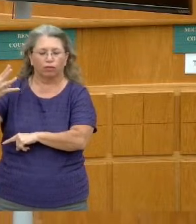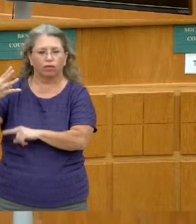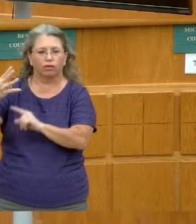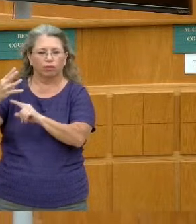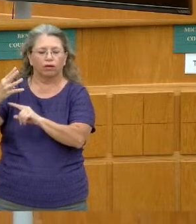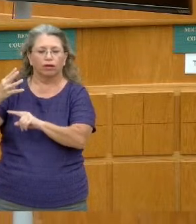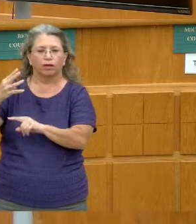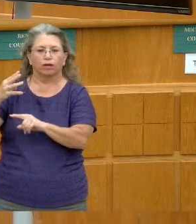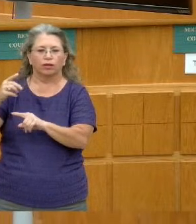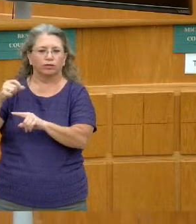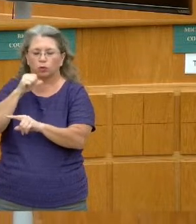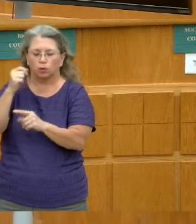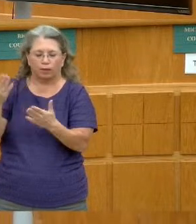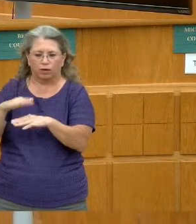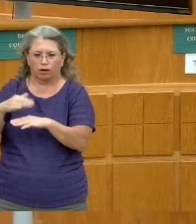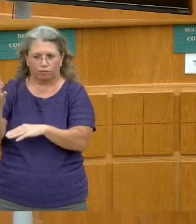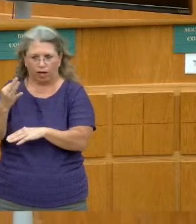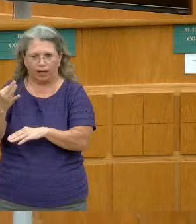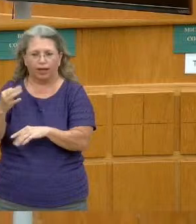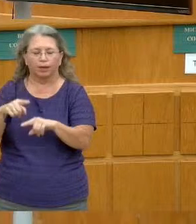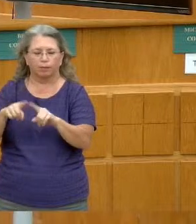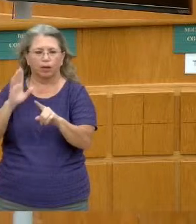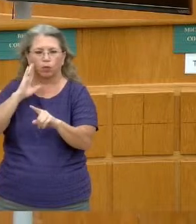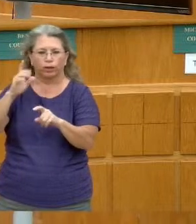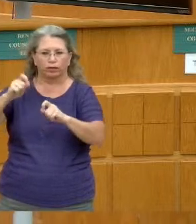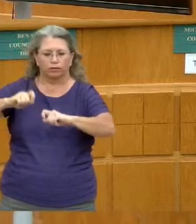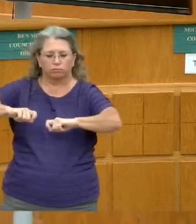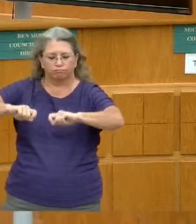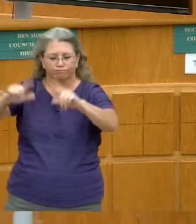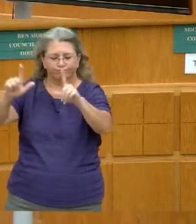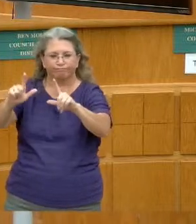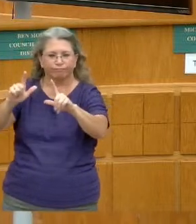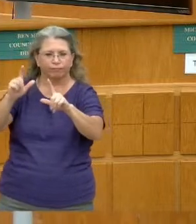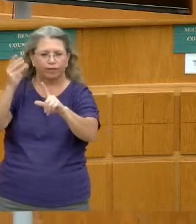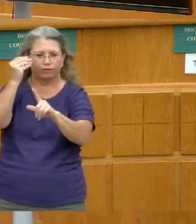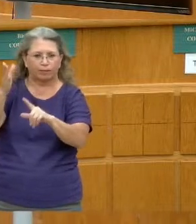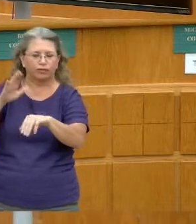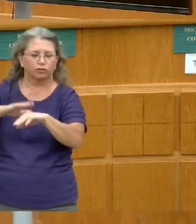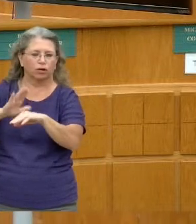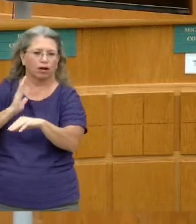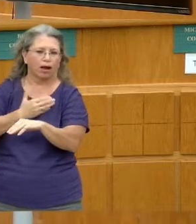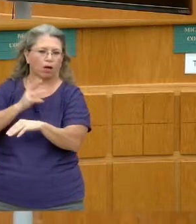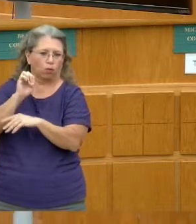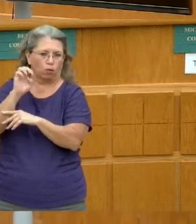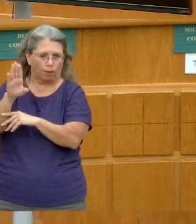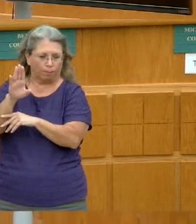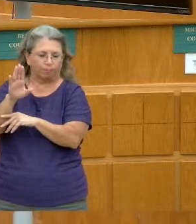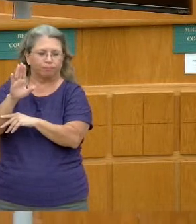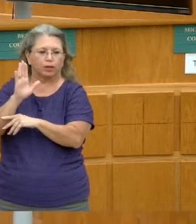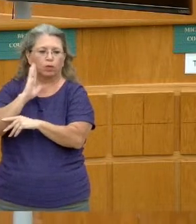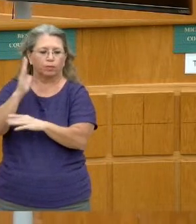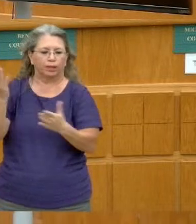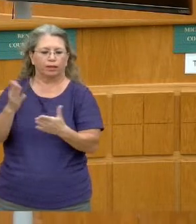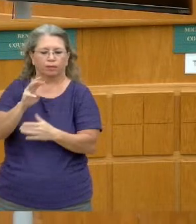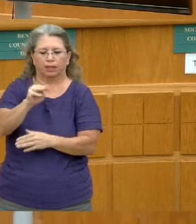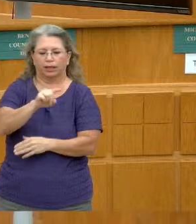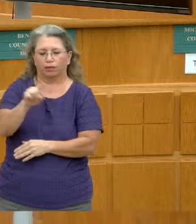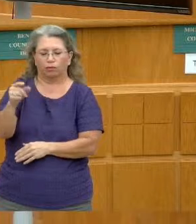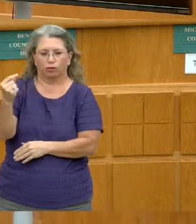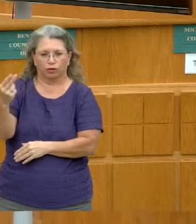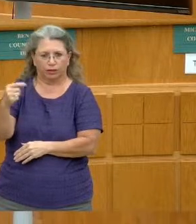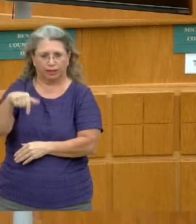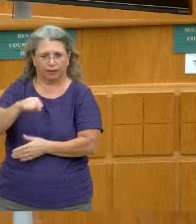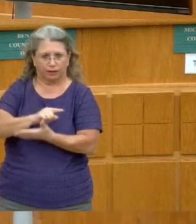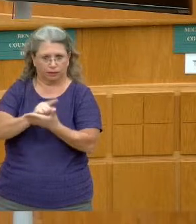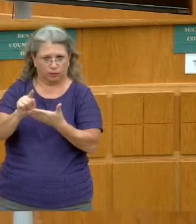on our website for those days. And but we'll be here Monday through Thursday this week at